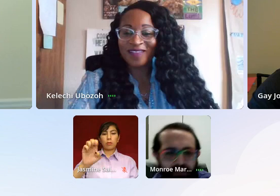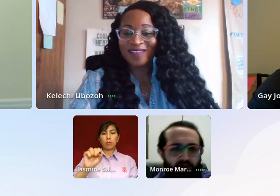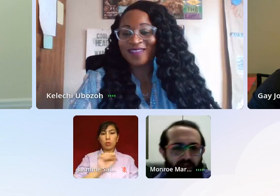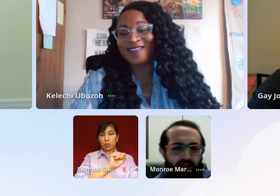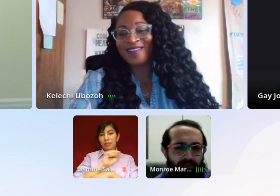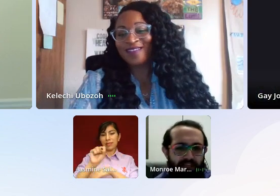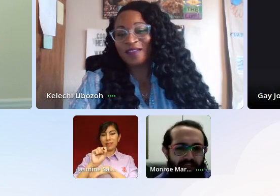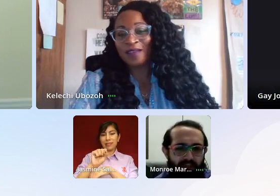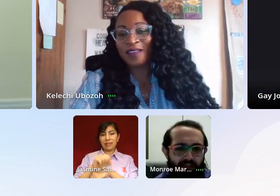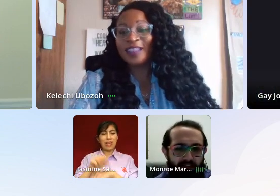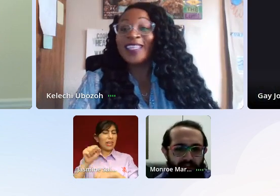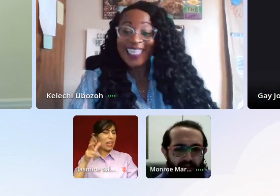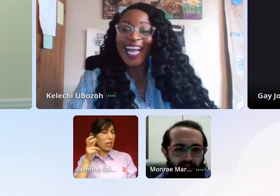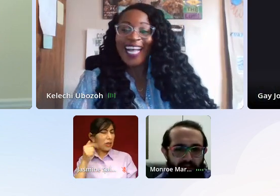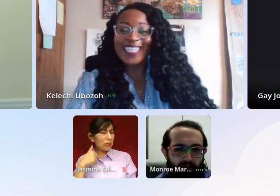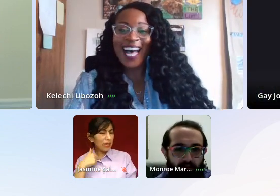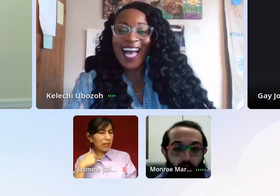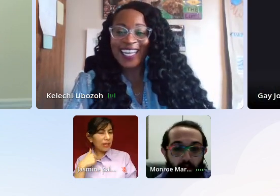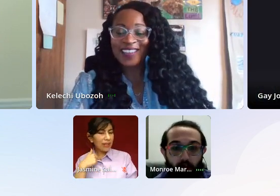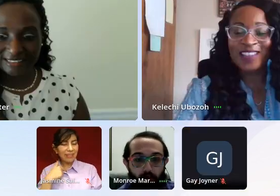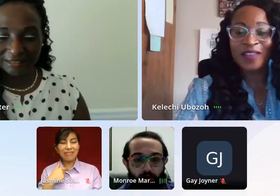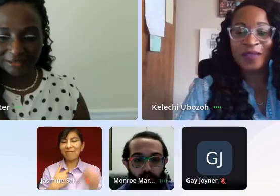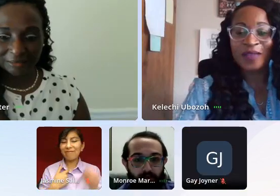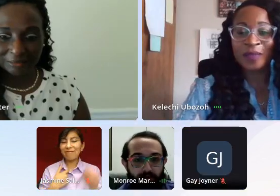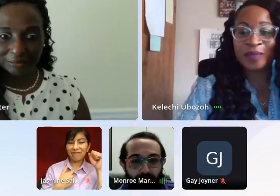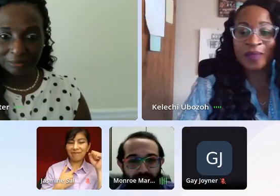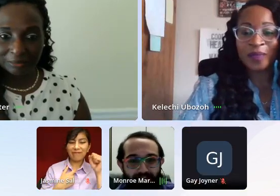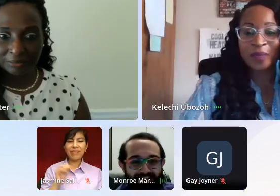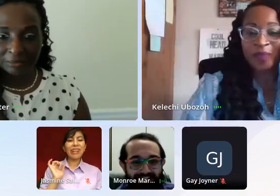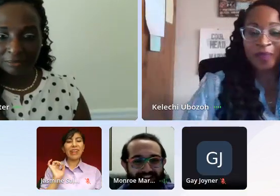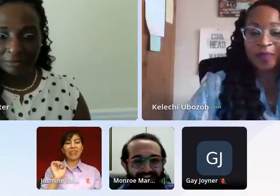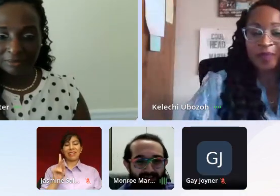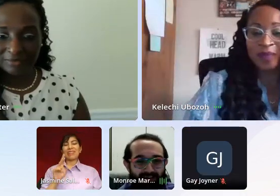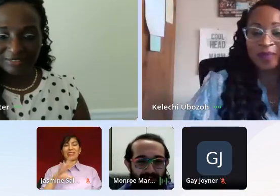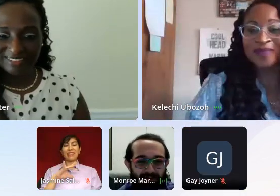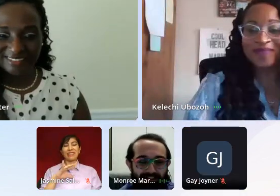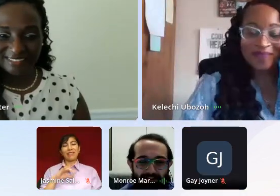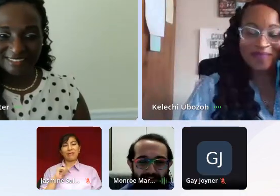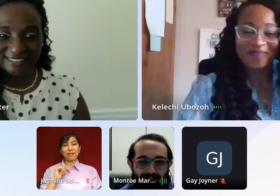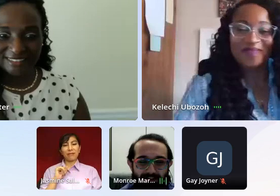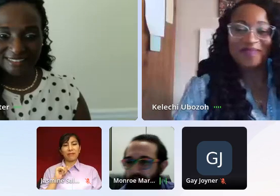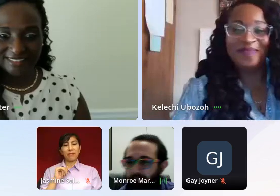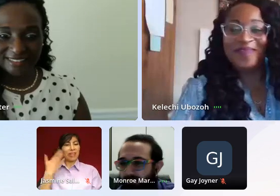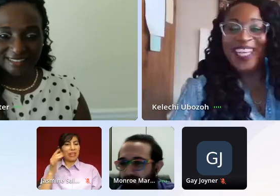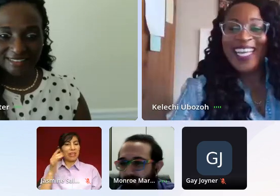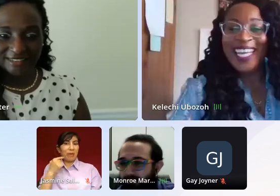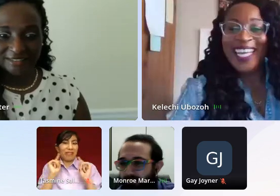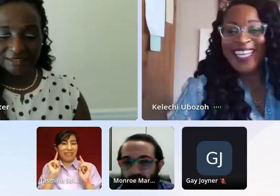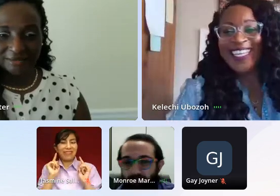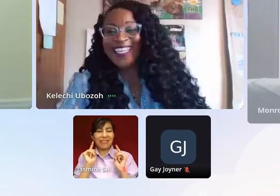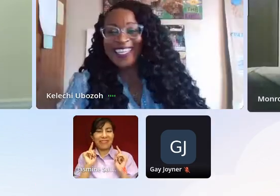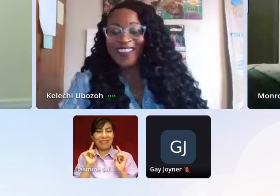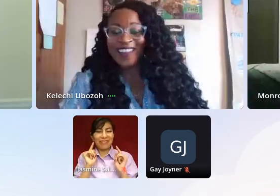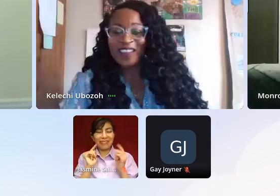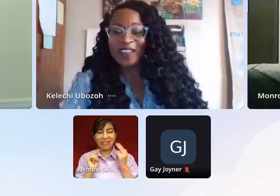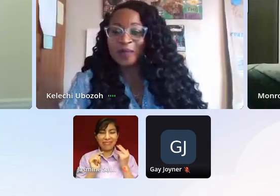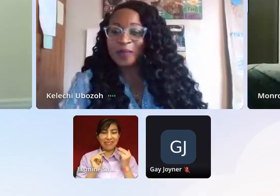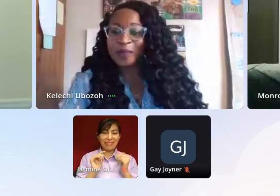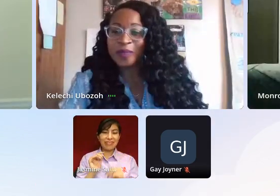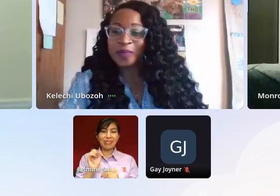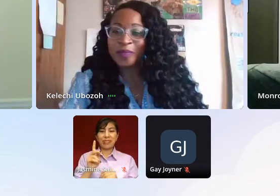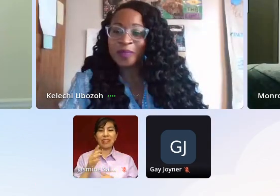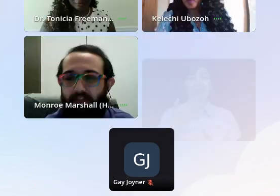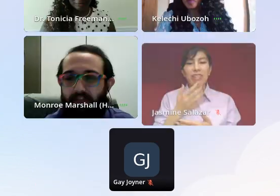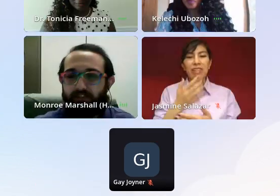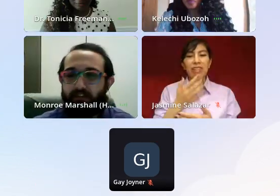Can you hear me? Yes. Oh, okay, cool. I didn't know it would work. Okay. So thank you so much for